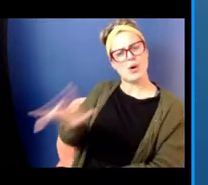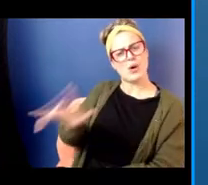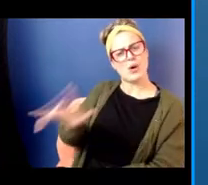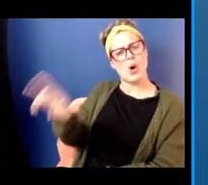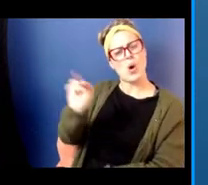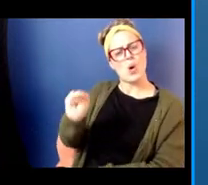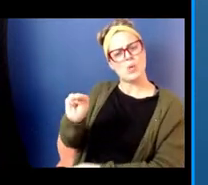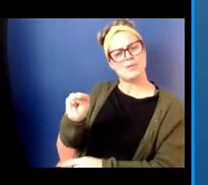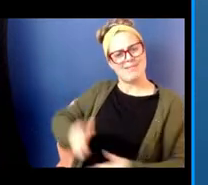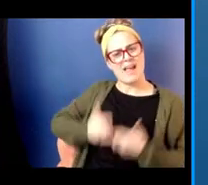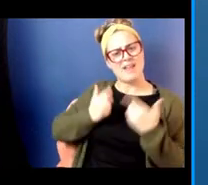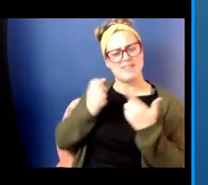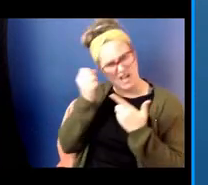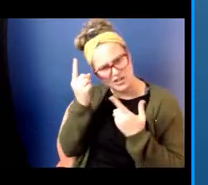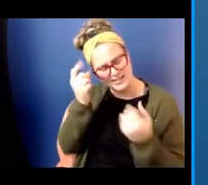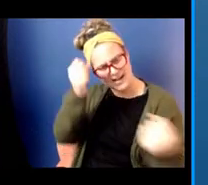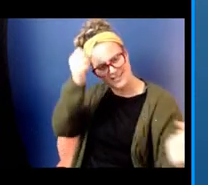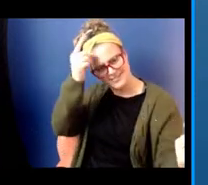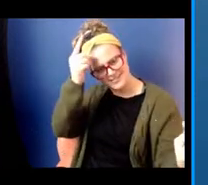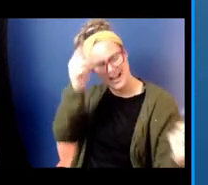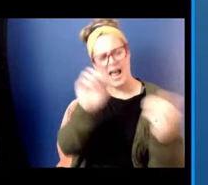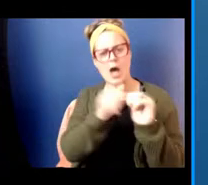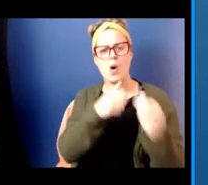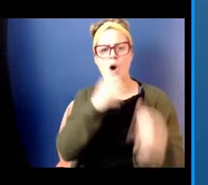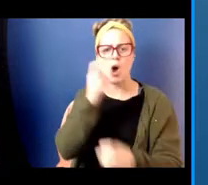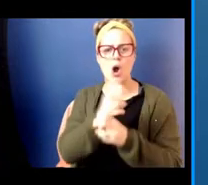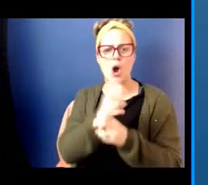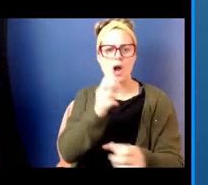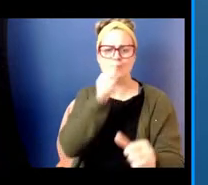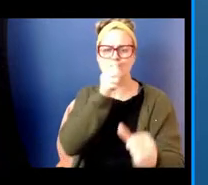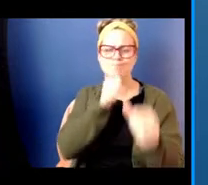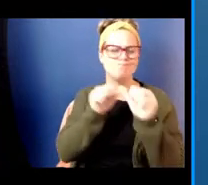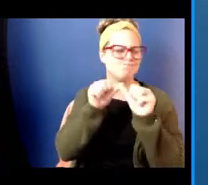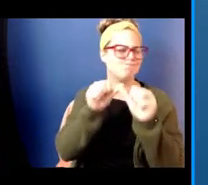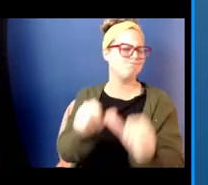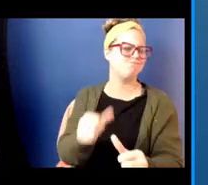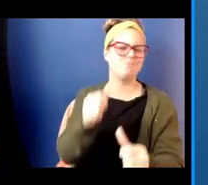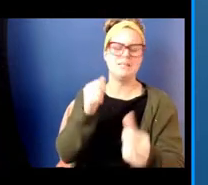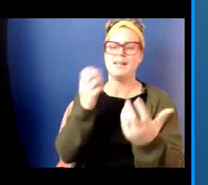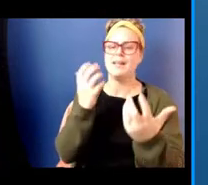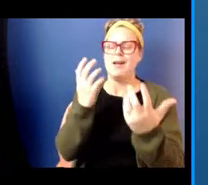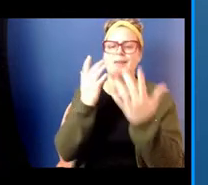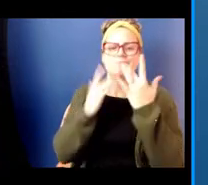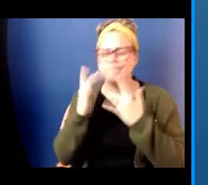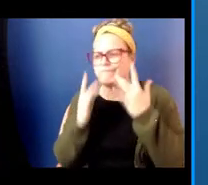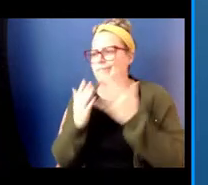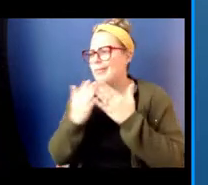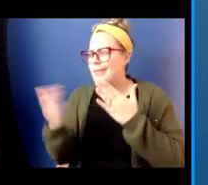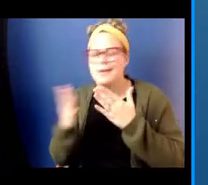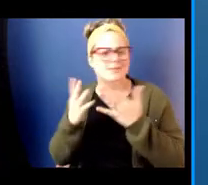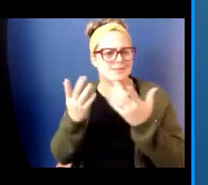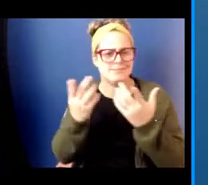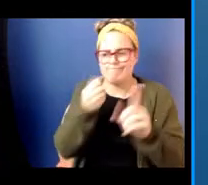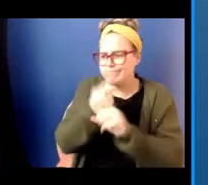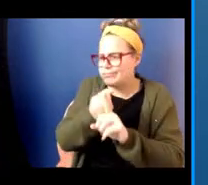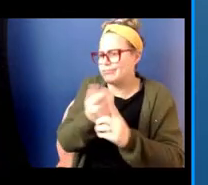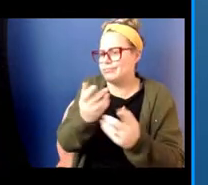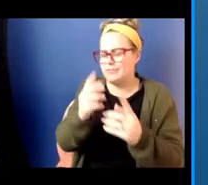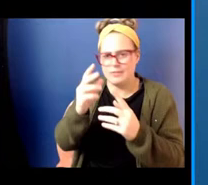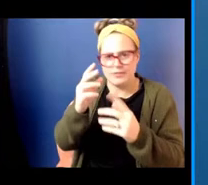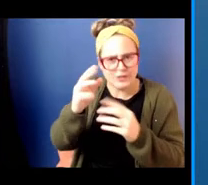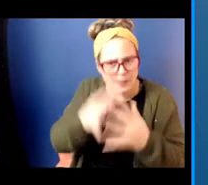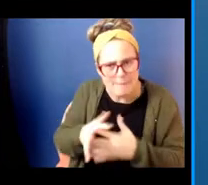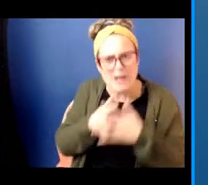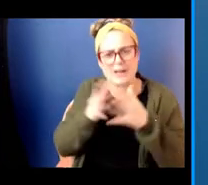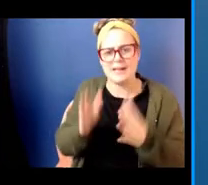for many Americans and they take those experiences to make sure that the American dream is alive and well for all of